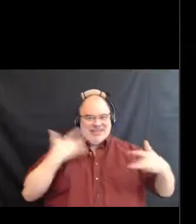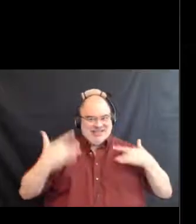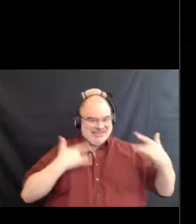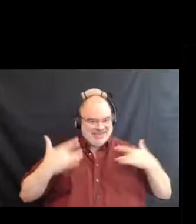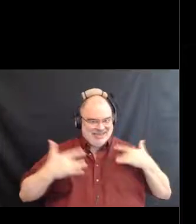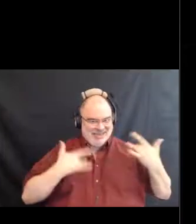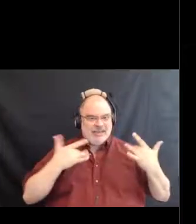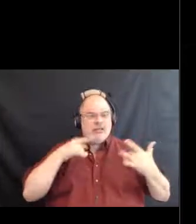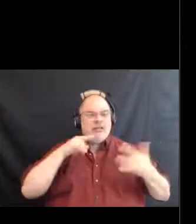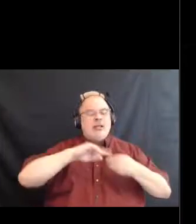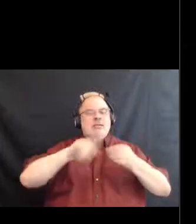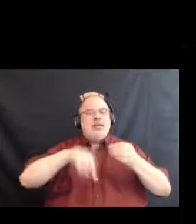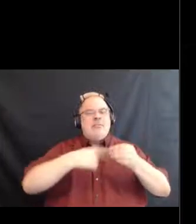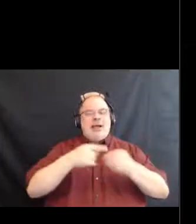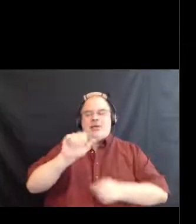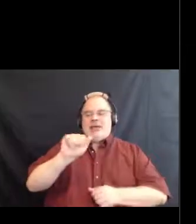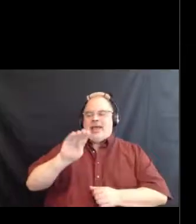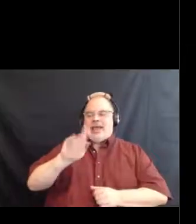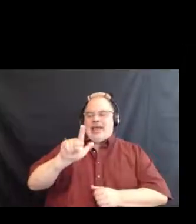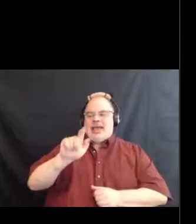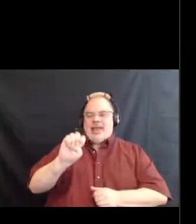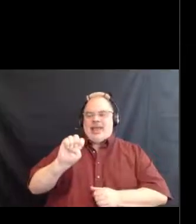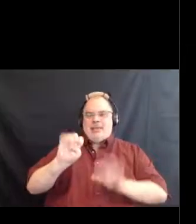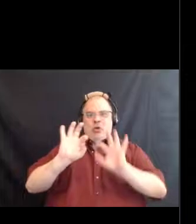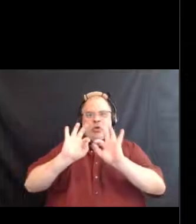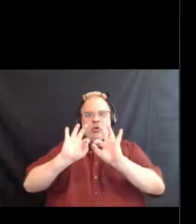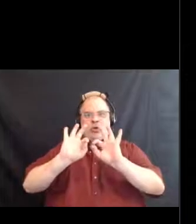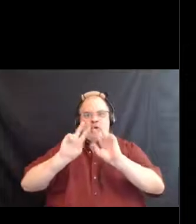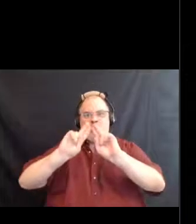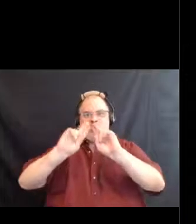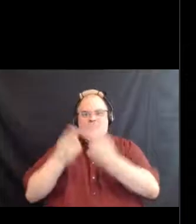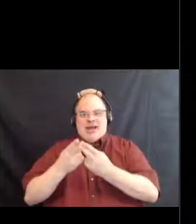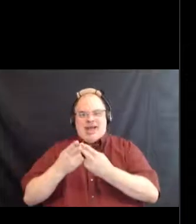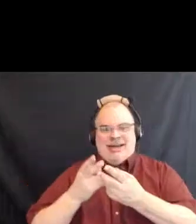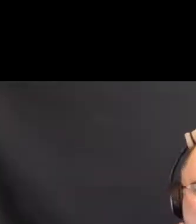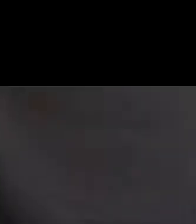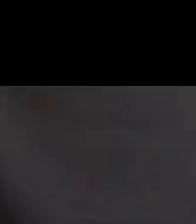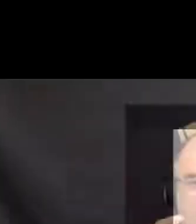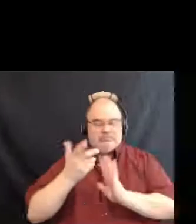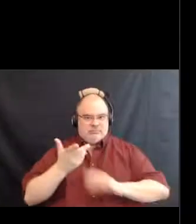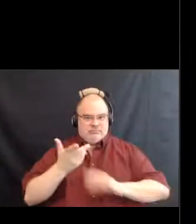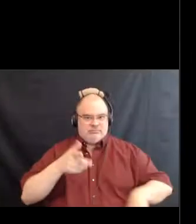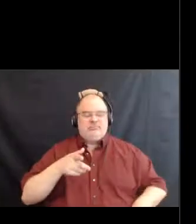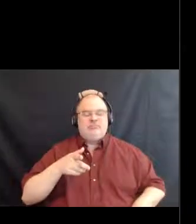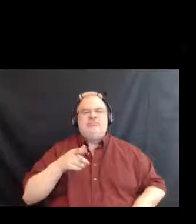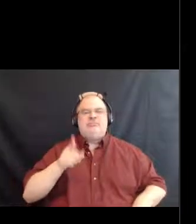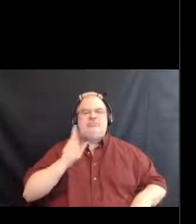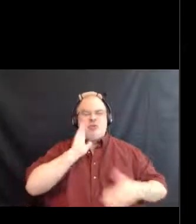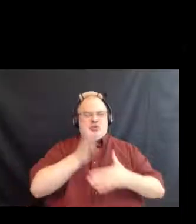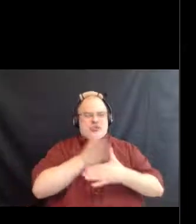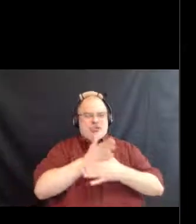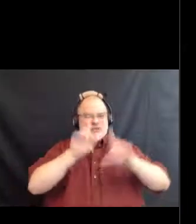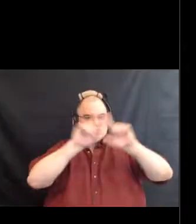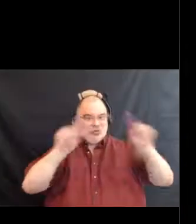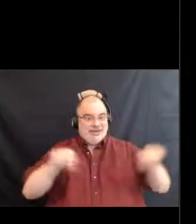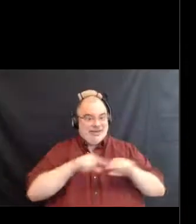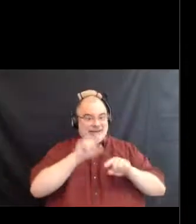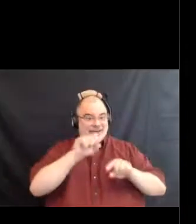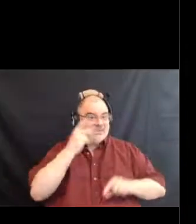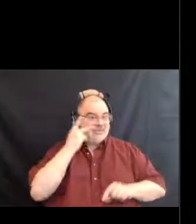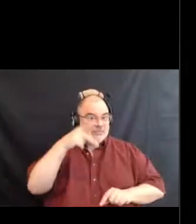Able United account, Florida's Able program. And let me go ahead and share my screen. I wanted to